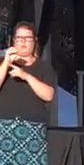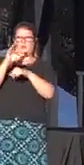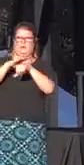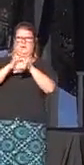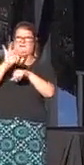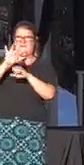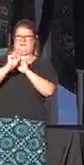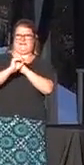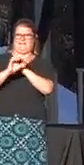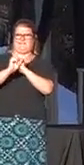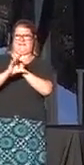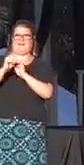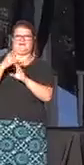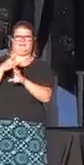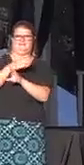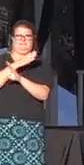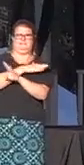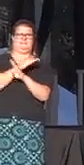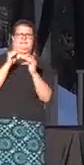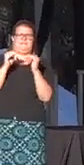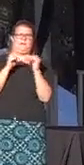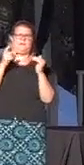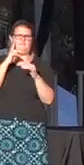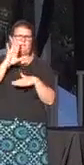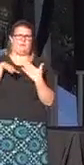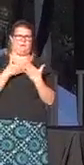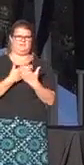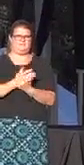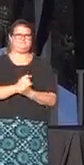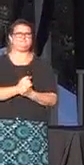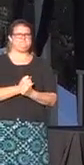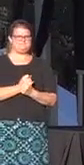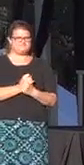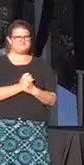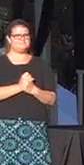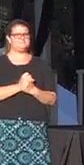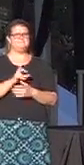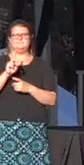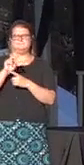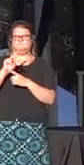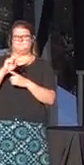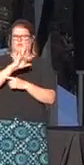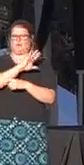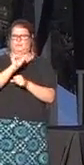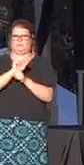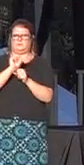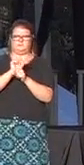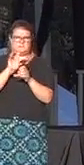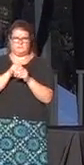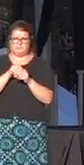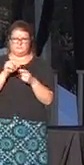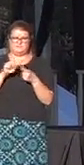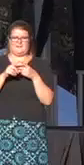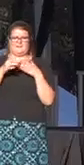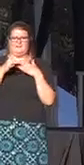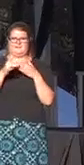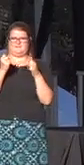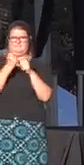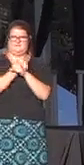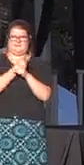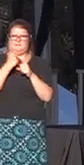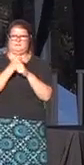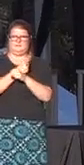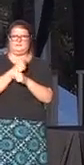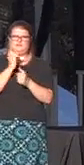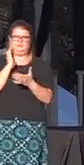campaign and its predecessor, Equality for All. Dale's work also includes leading the fight to oust